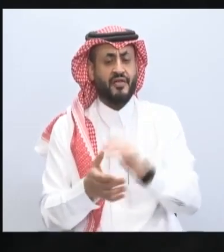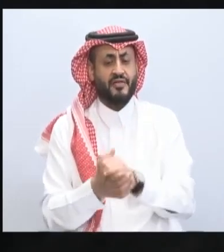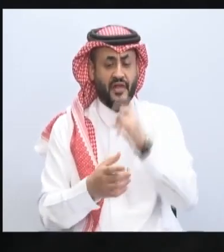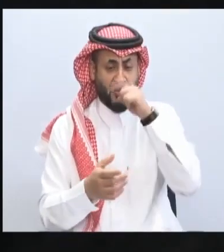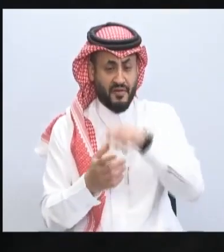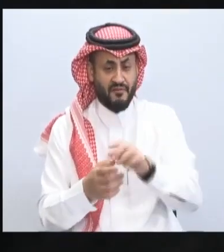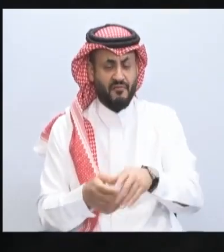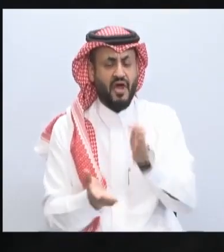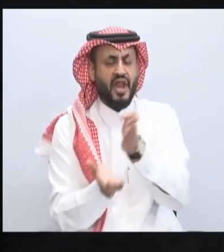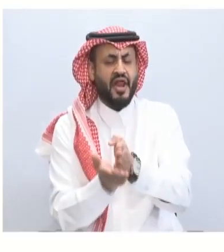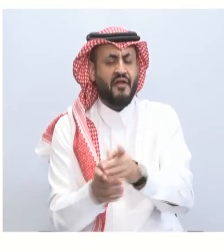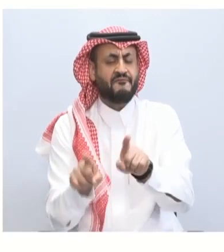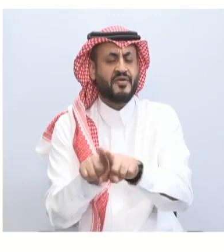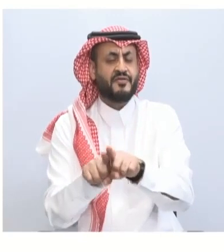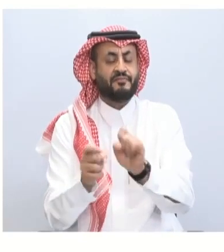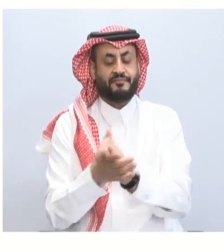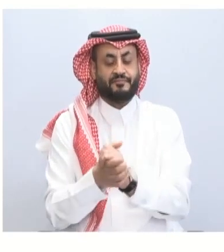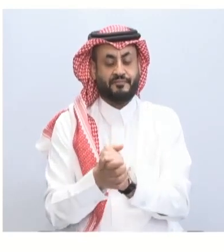real friendships.